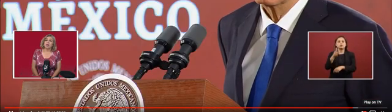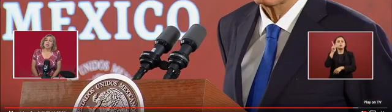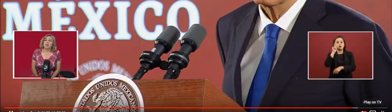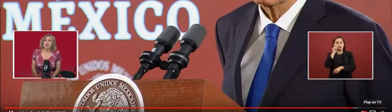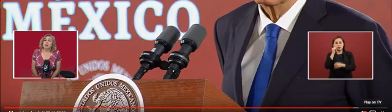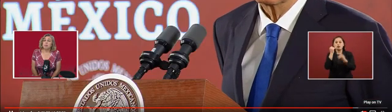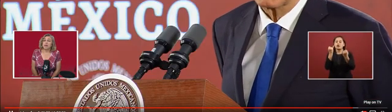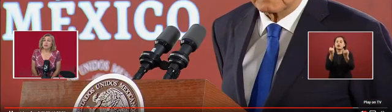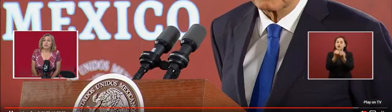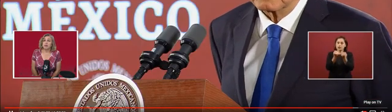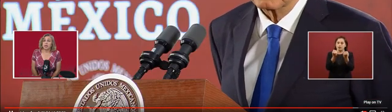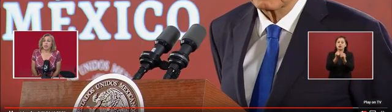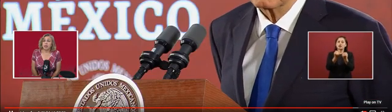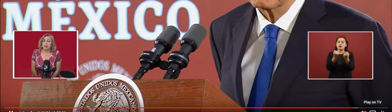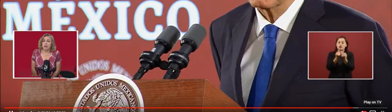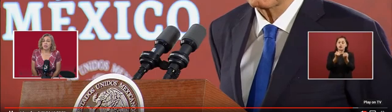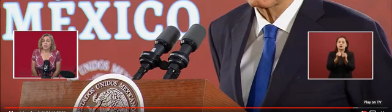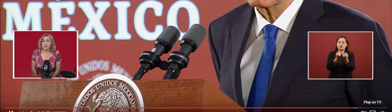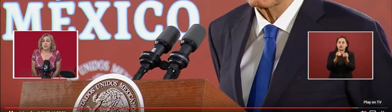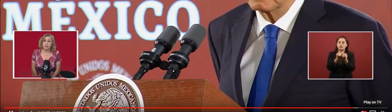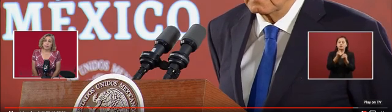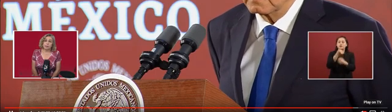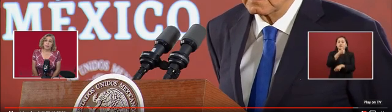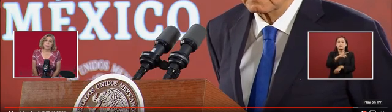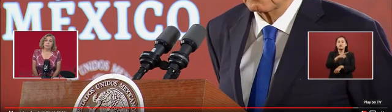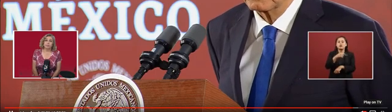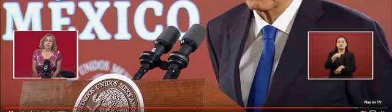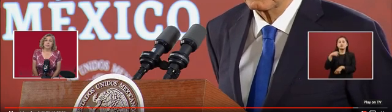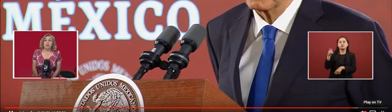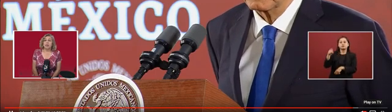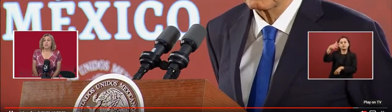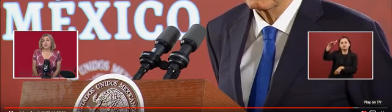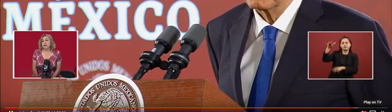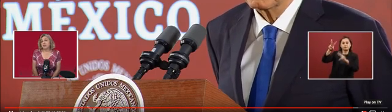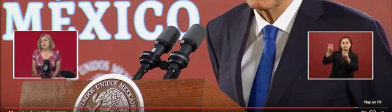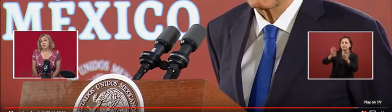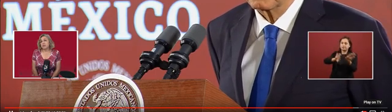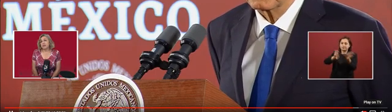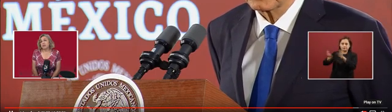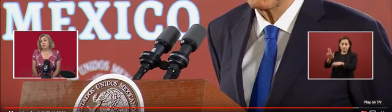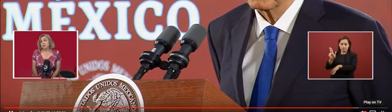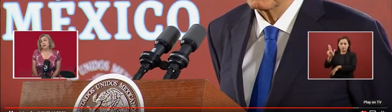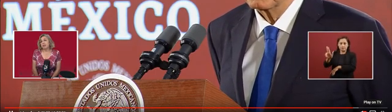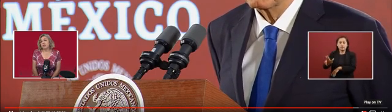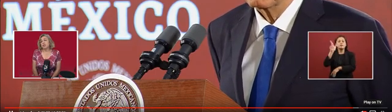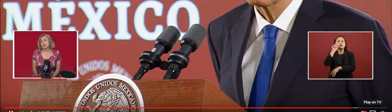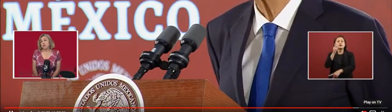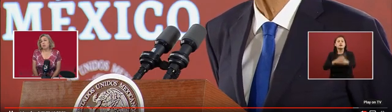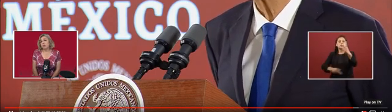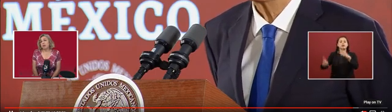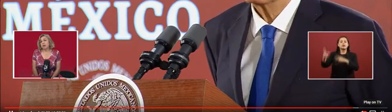example, the attention a los familiares afectados, to the Tahualito, family that la were